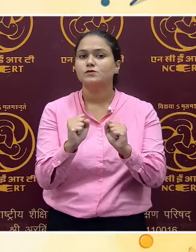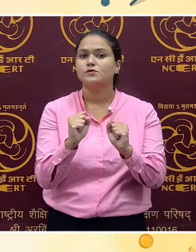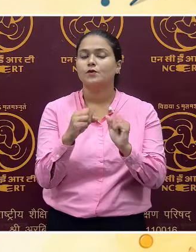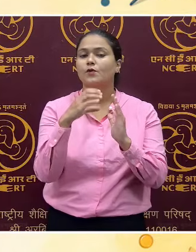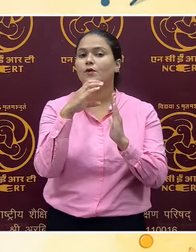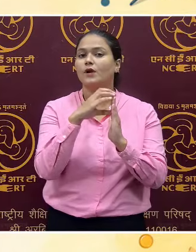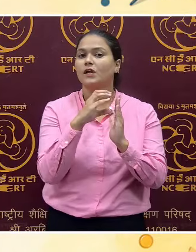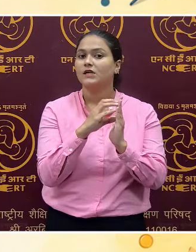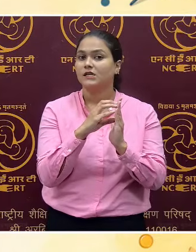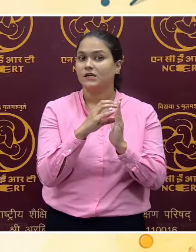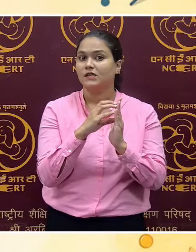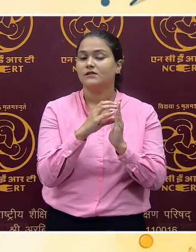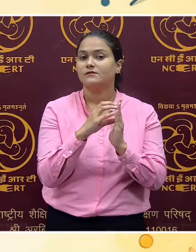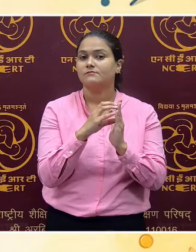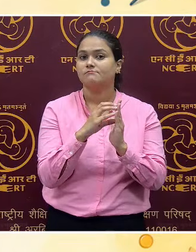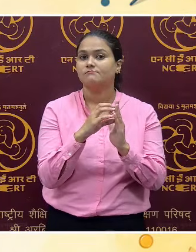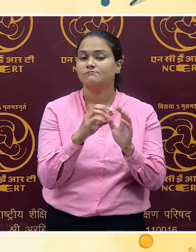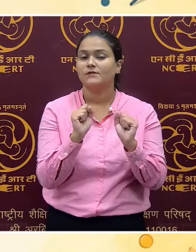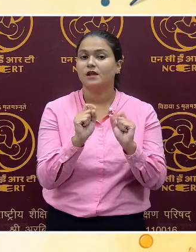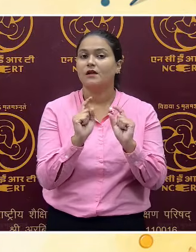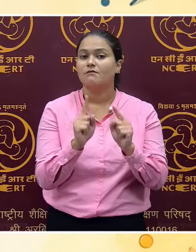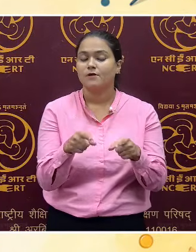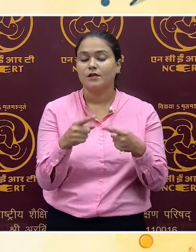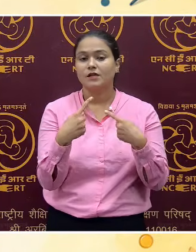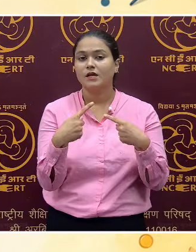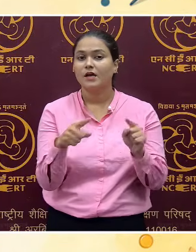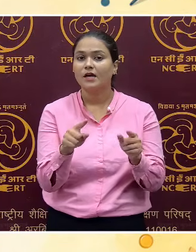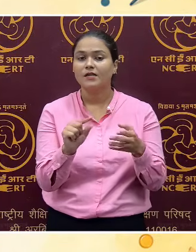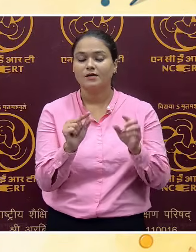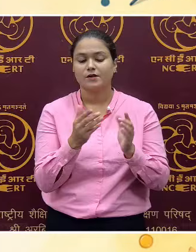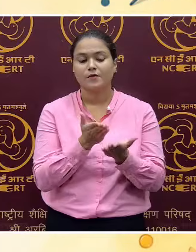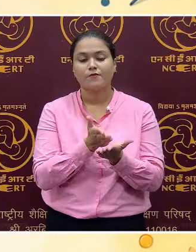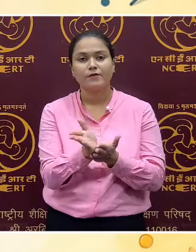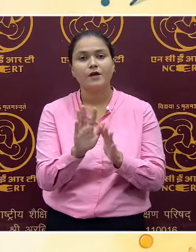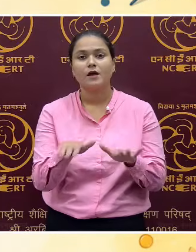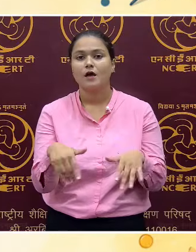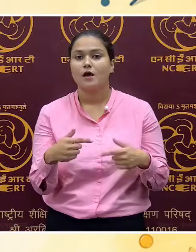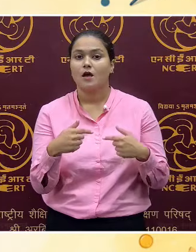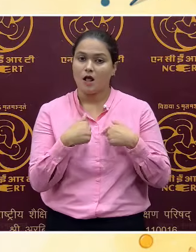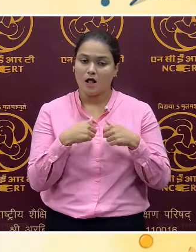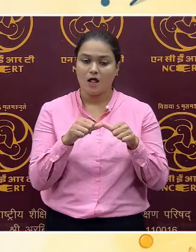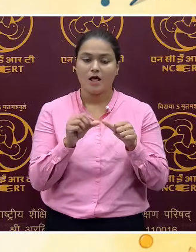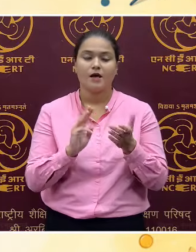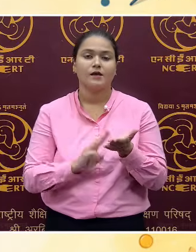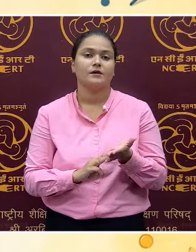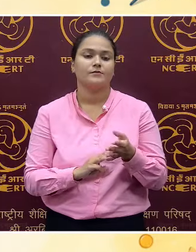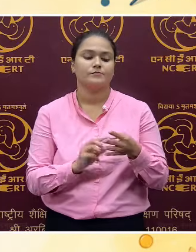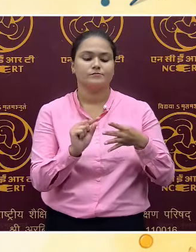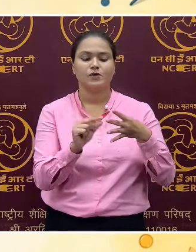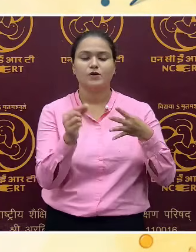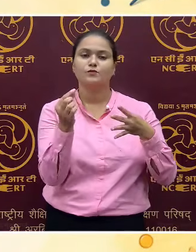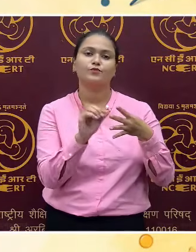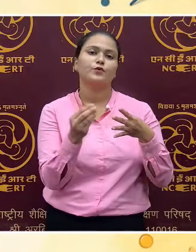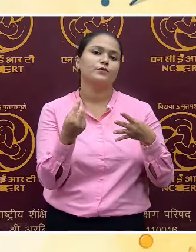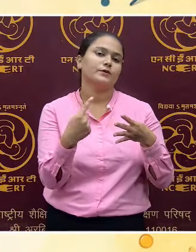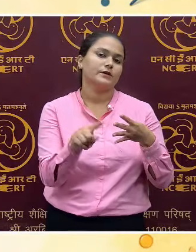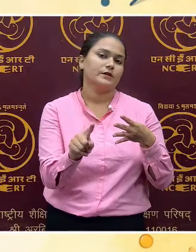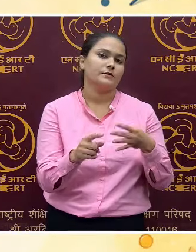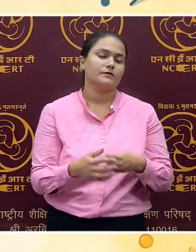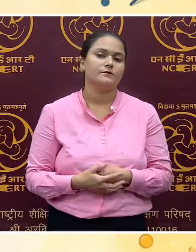I am known by them. But the correct form should be I am known to them. That's the correct